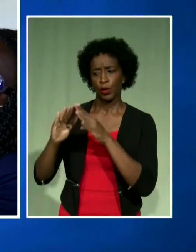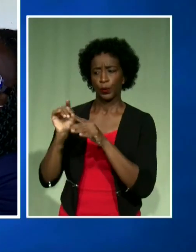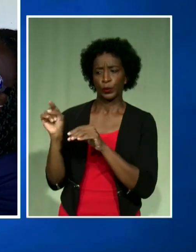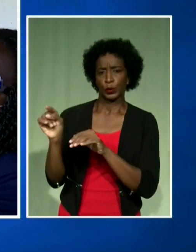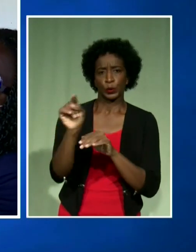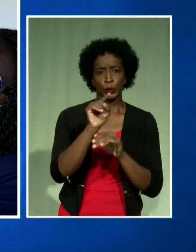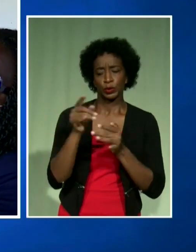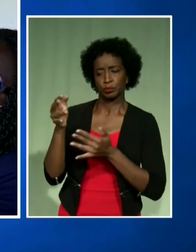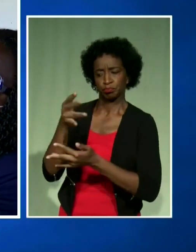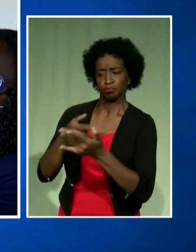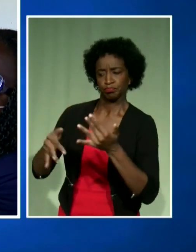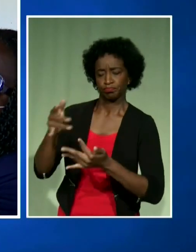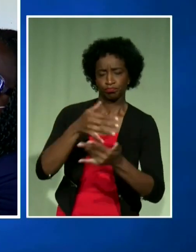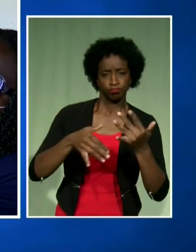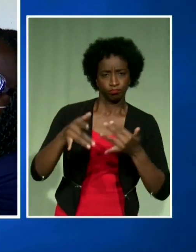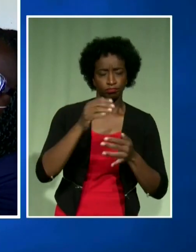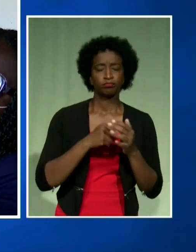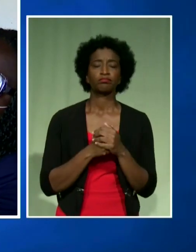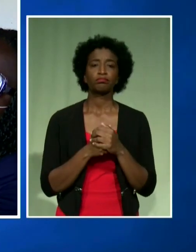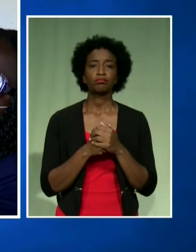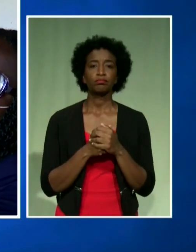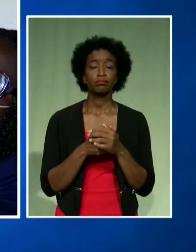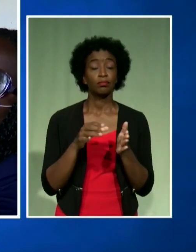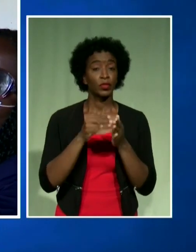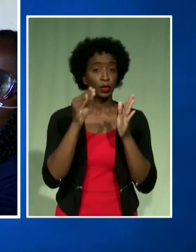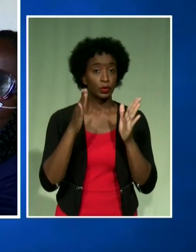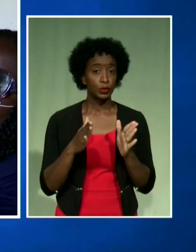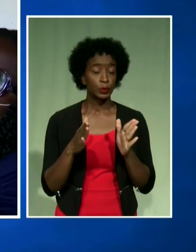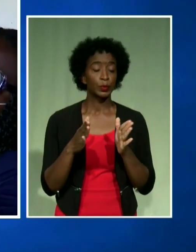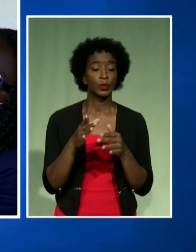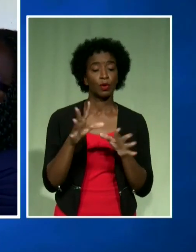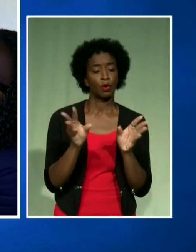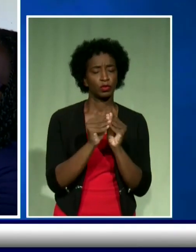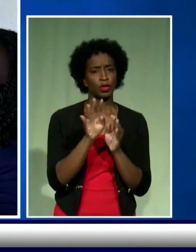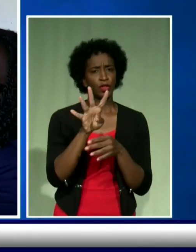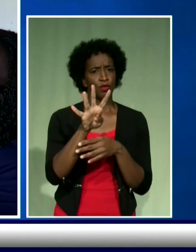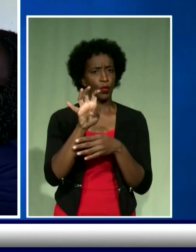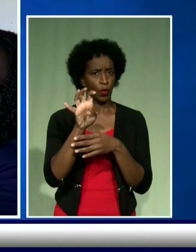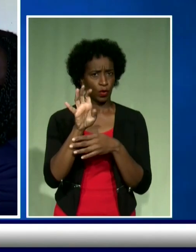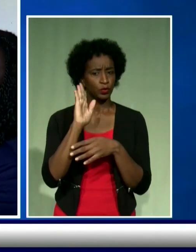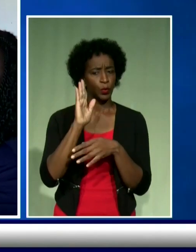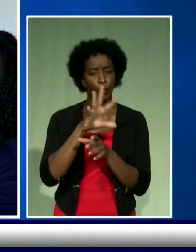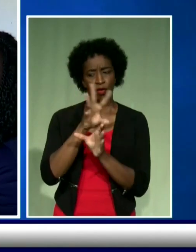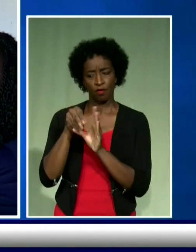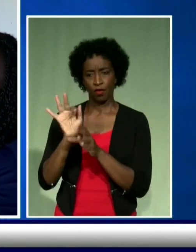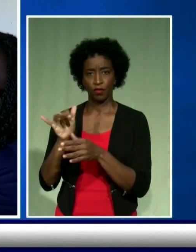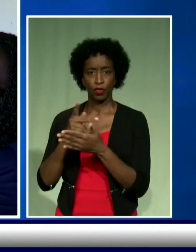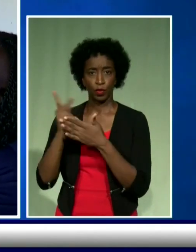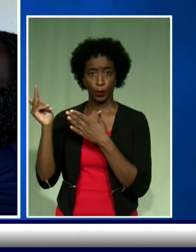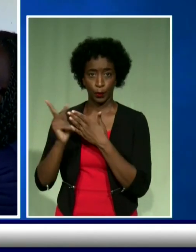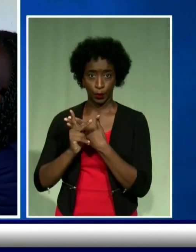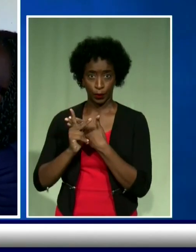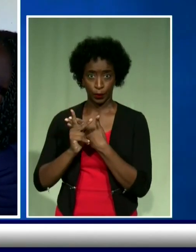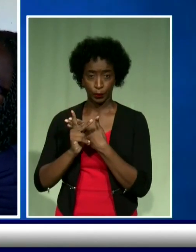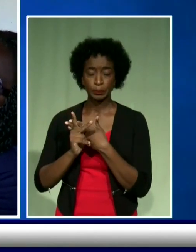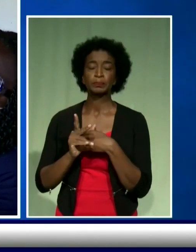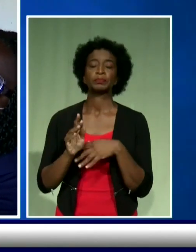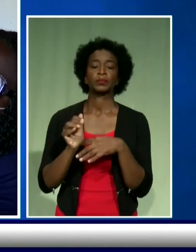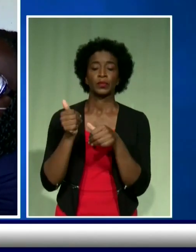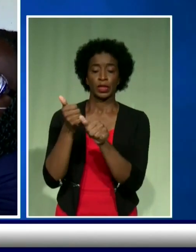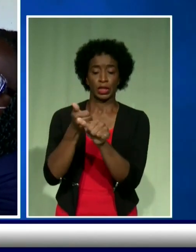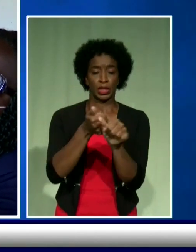1 will be exposed to this experience. Each student will have at least 3